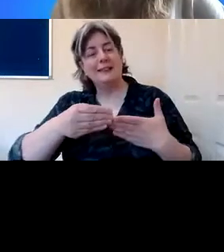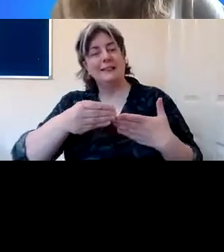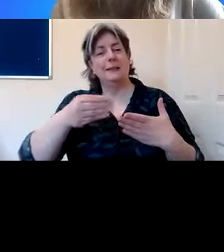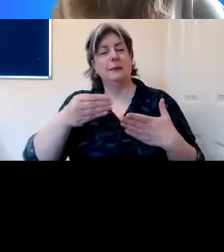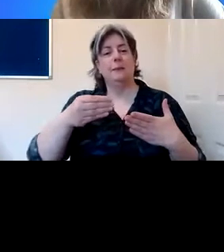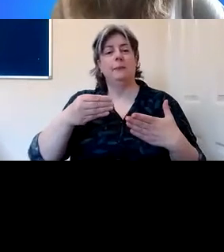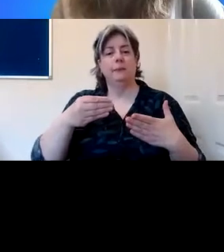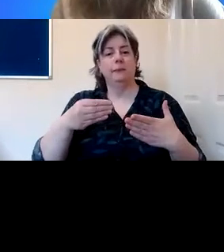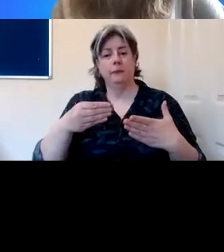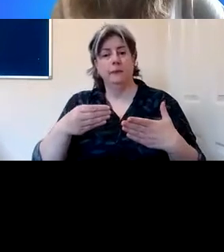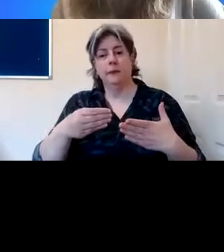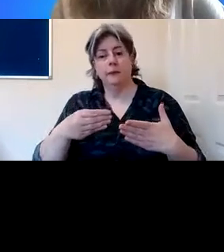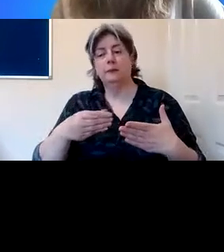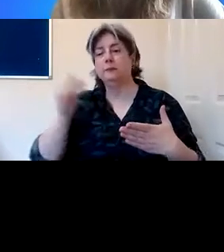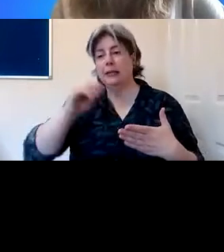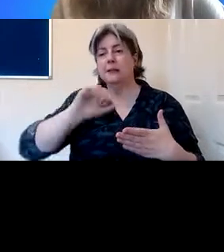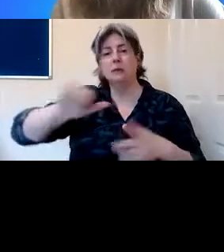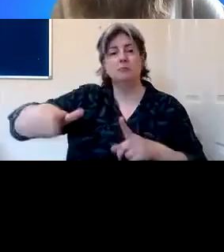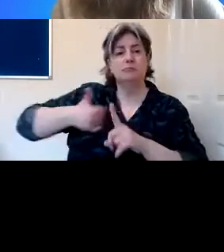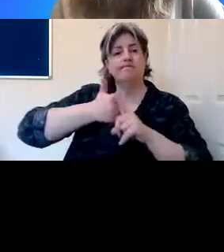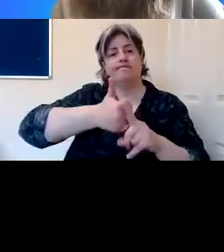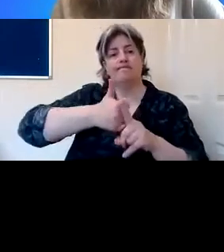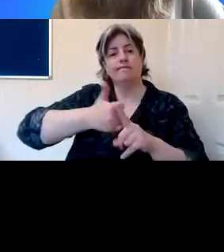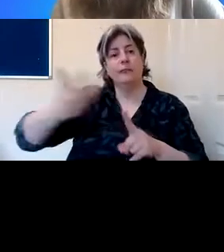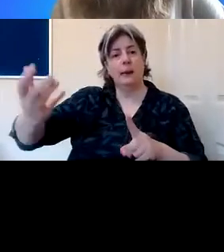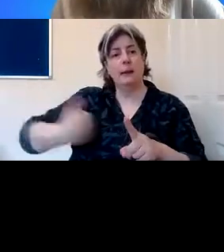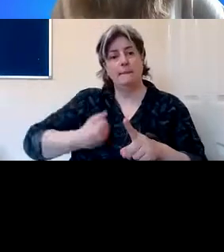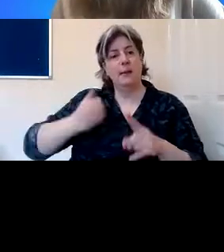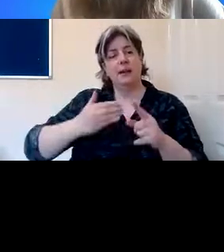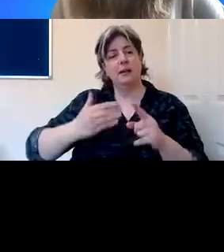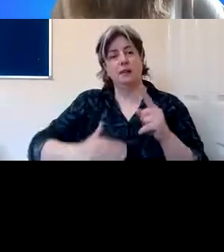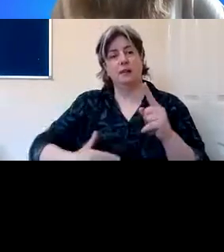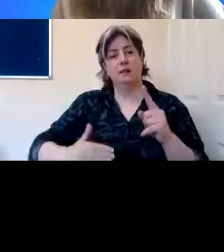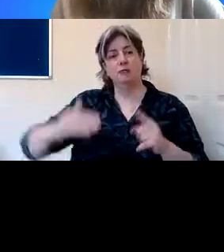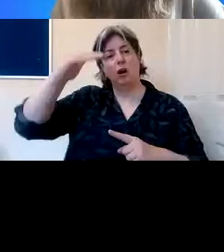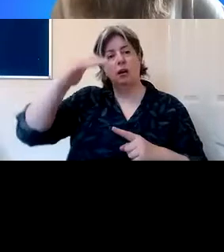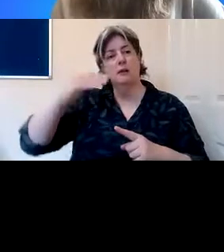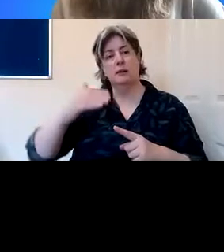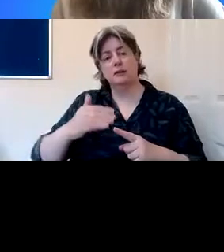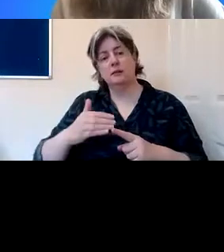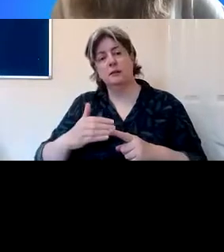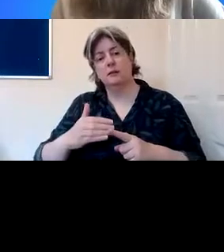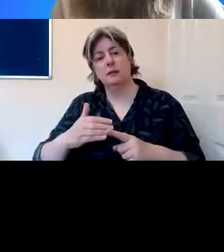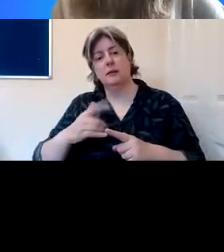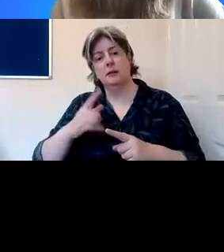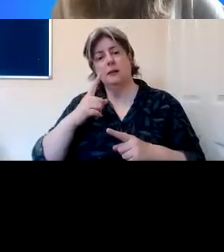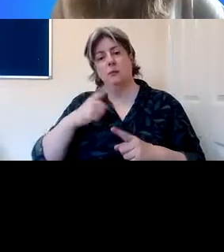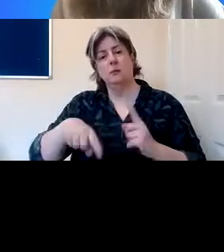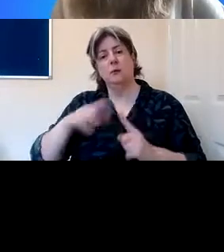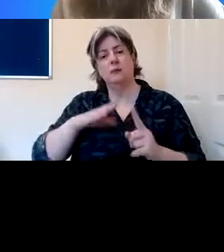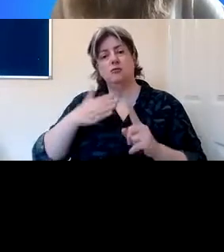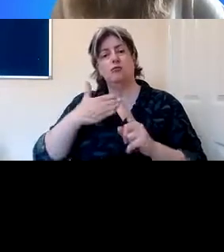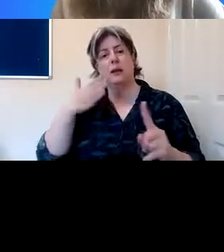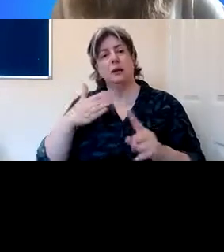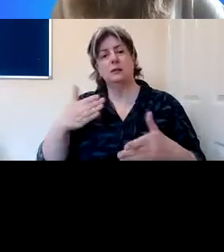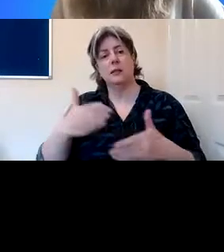behind that as a pay rise for them, because I think it needs to be recognised of the work and effort that they have gone to, not just the